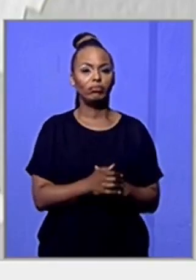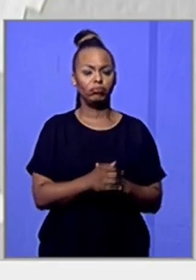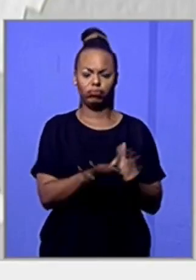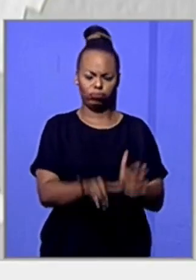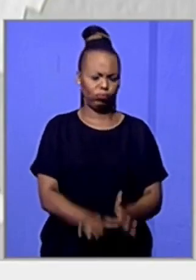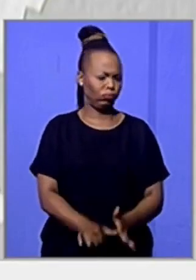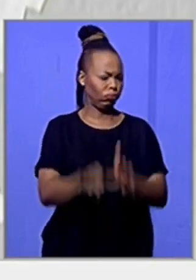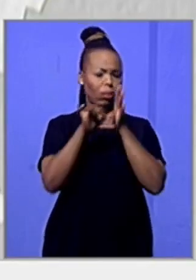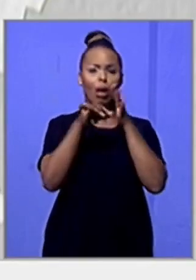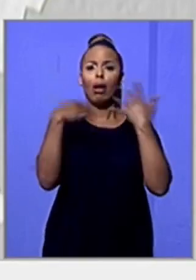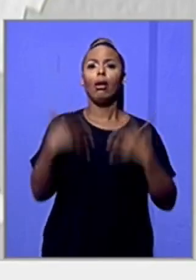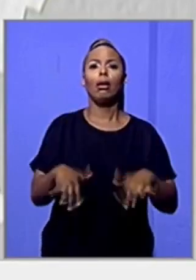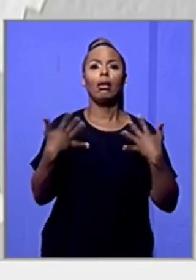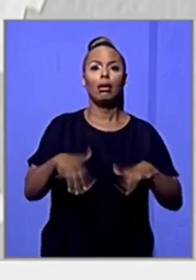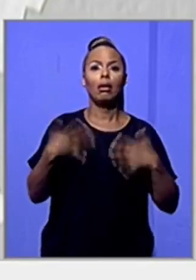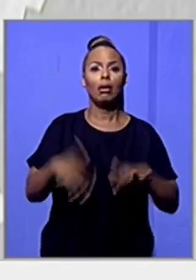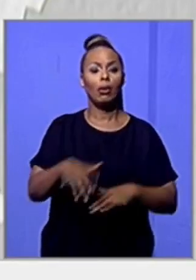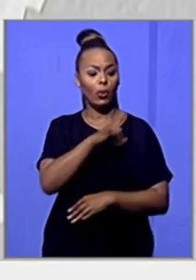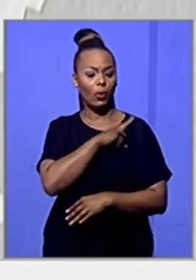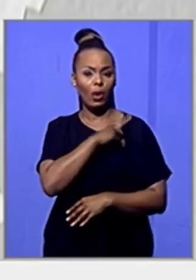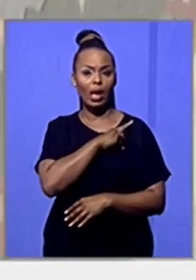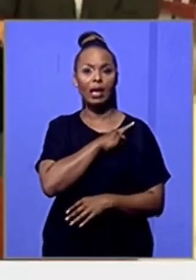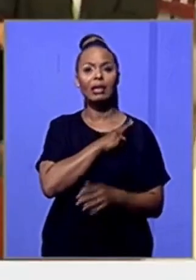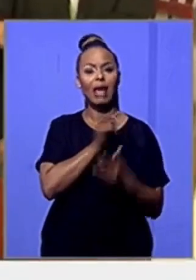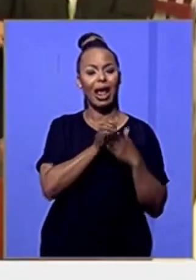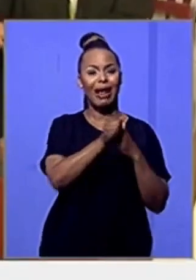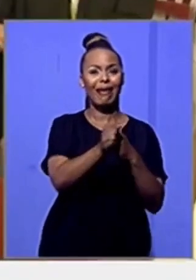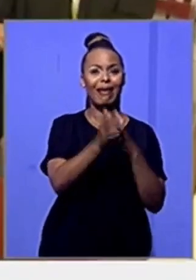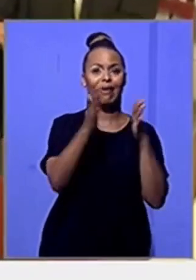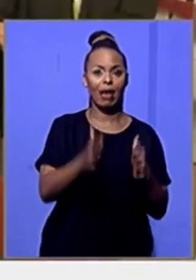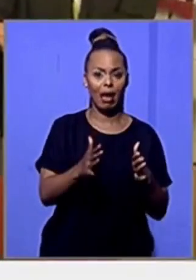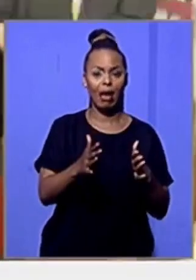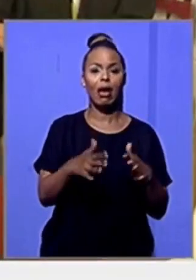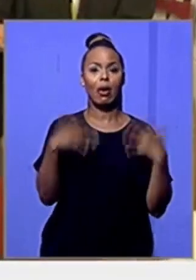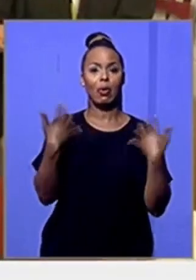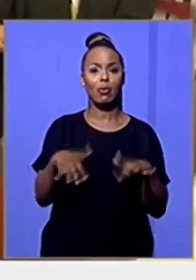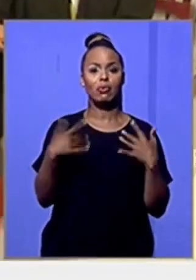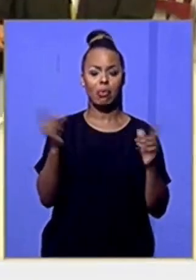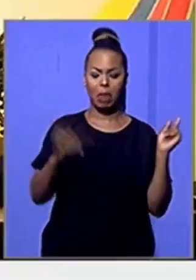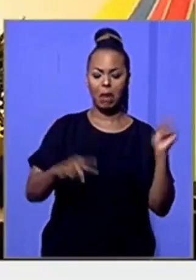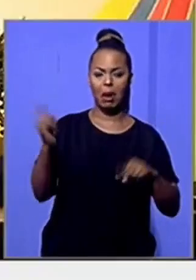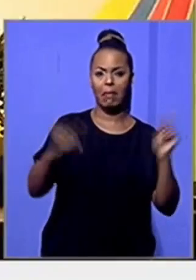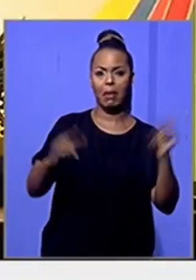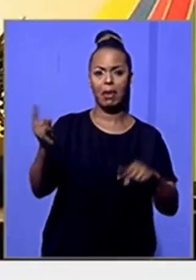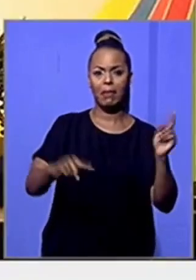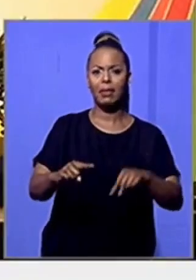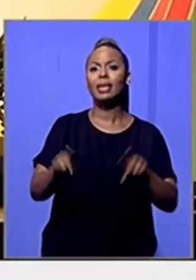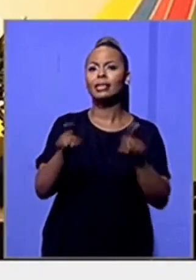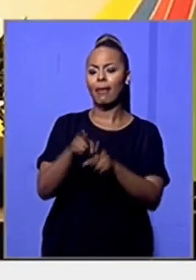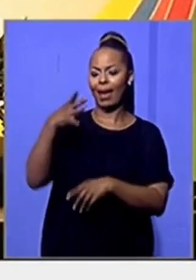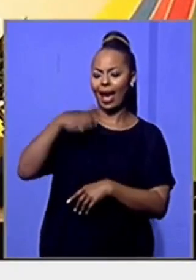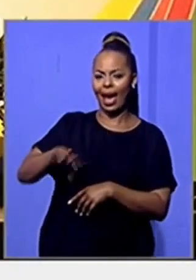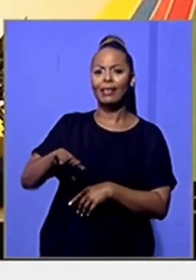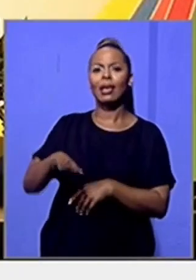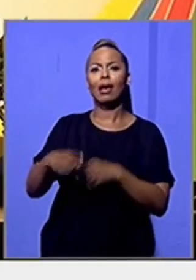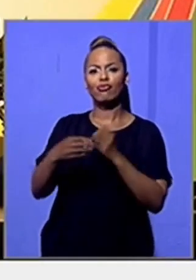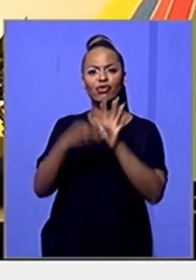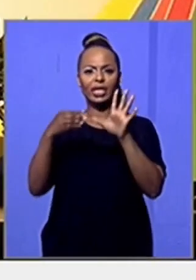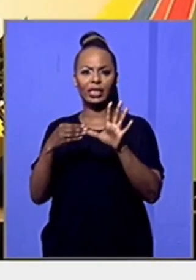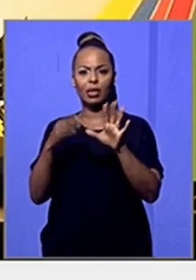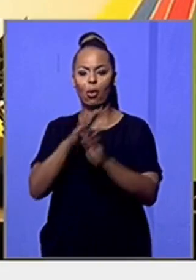gore go tle baetapele ba BRICS mare go na le baetapele ba bang ba dinaga tse dingwe ba